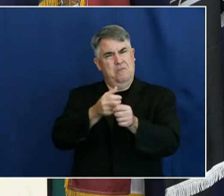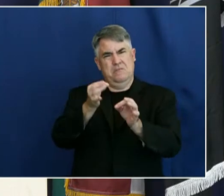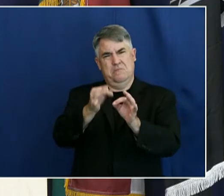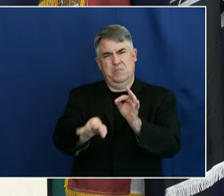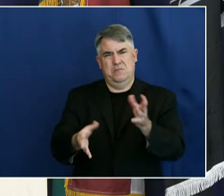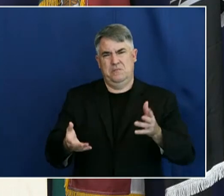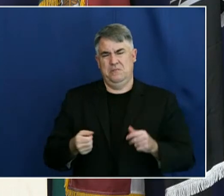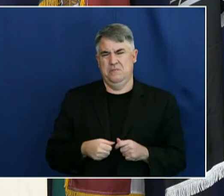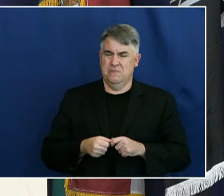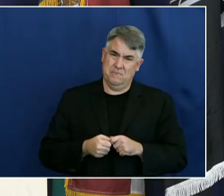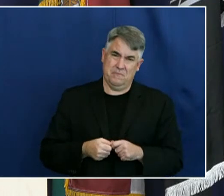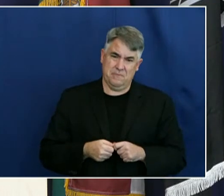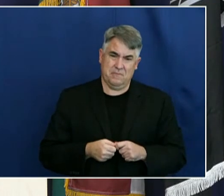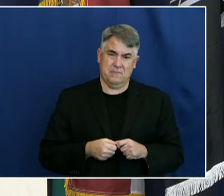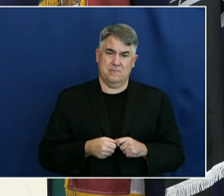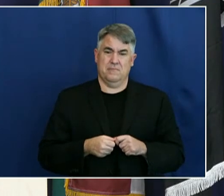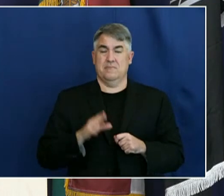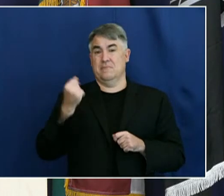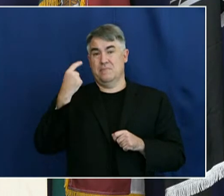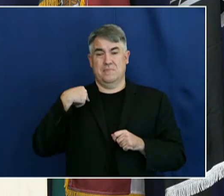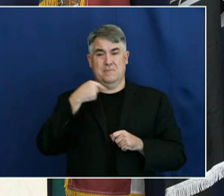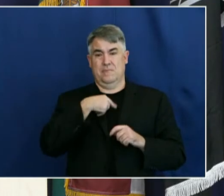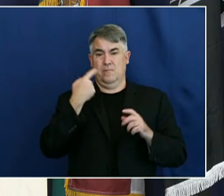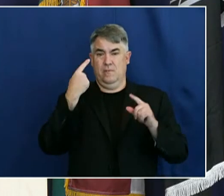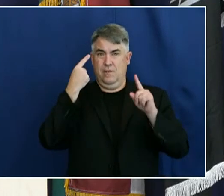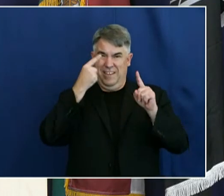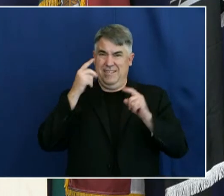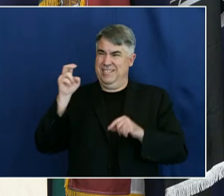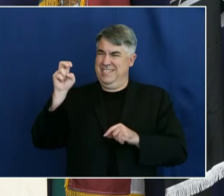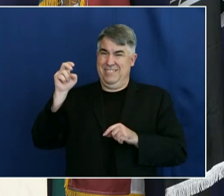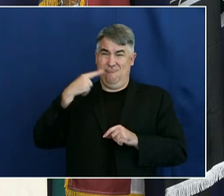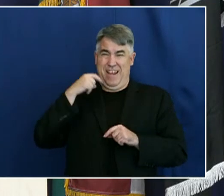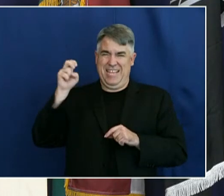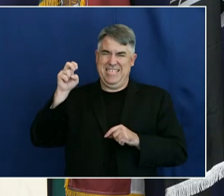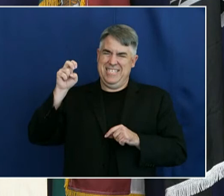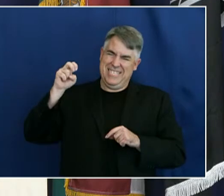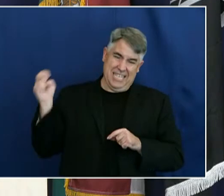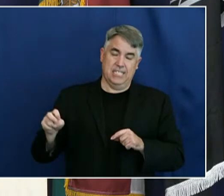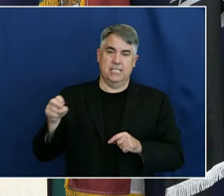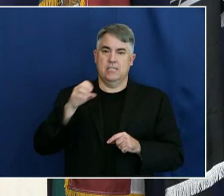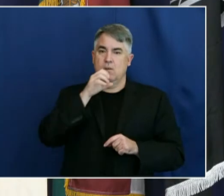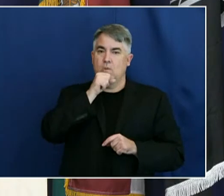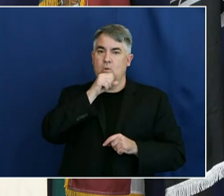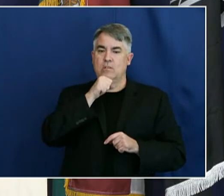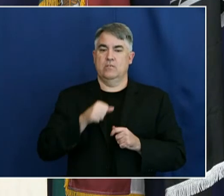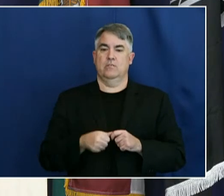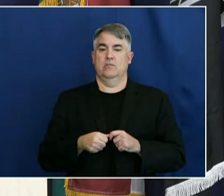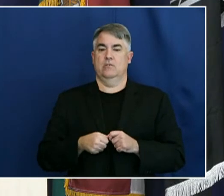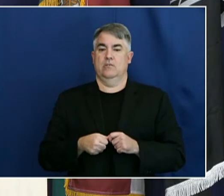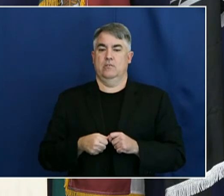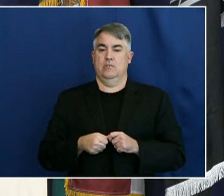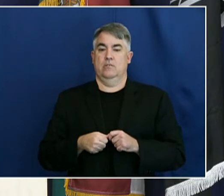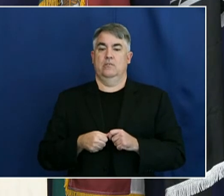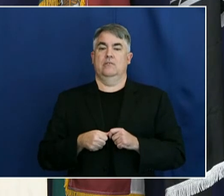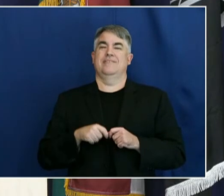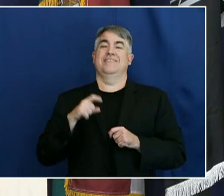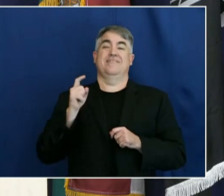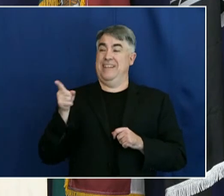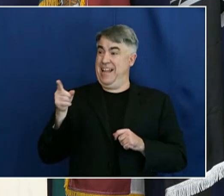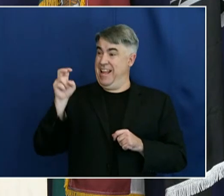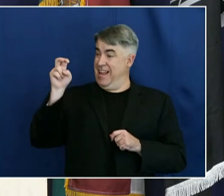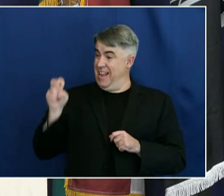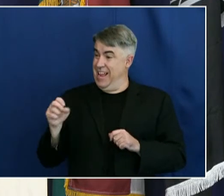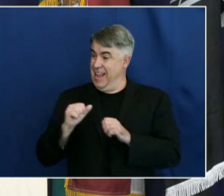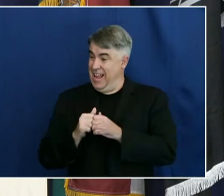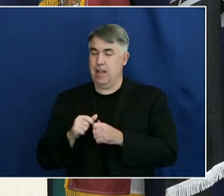of descending into the orange tier, and we've just got to keep our case counts down. And a part of that is